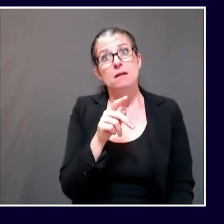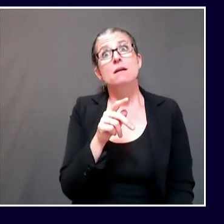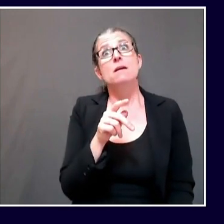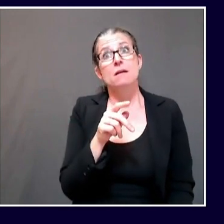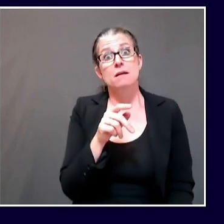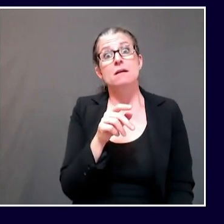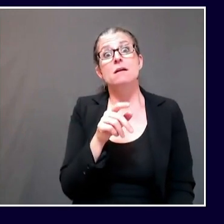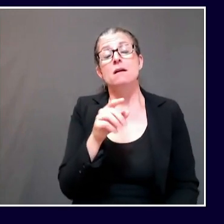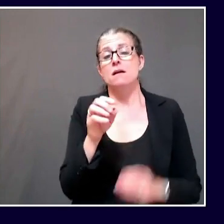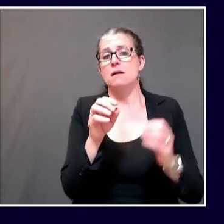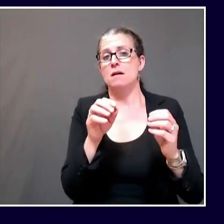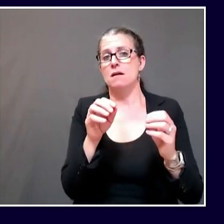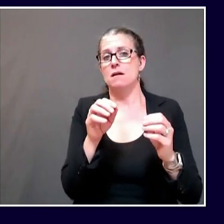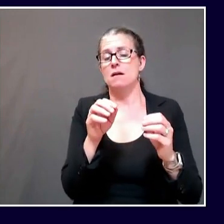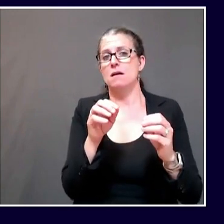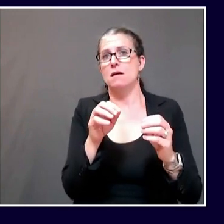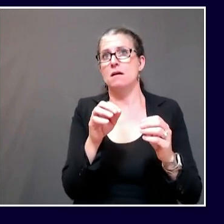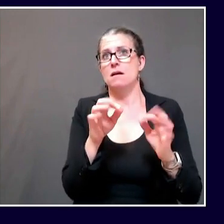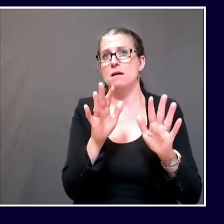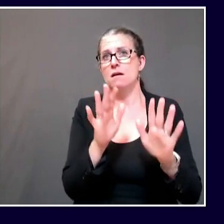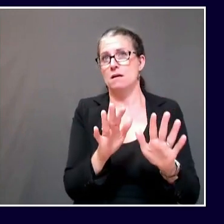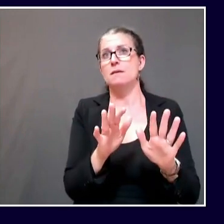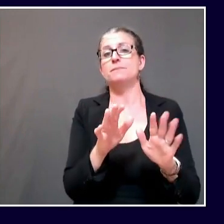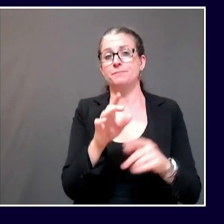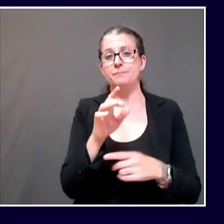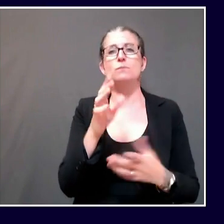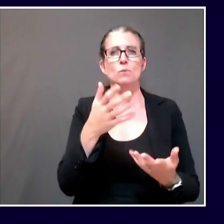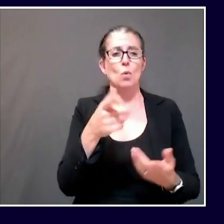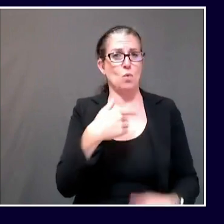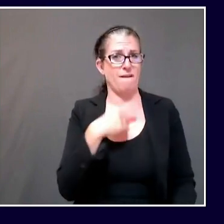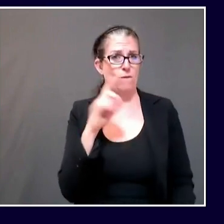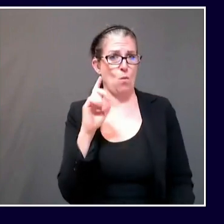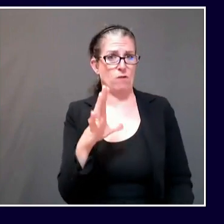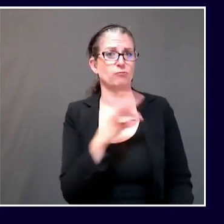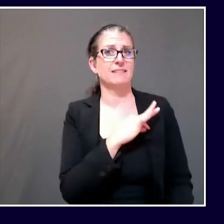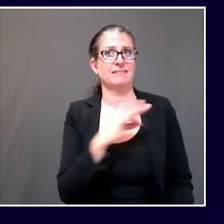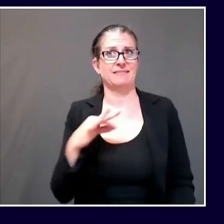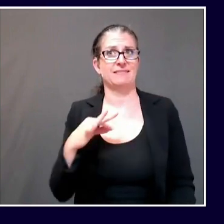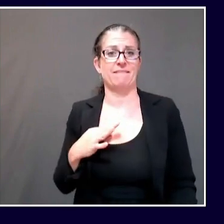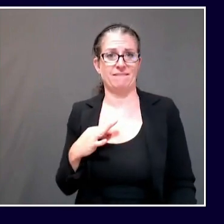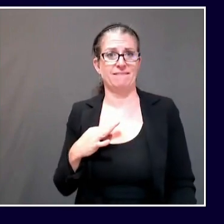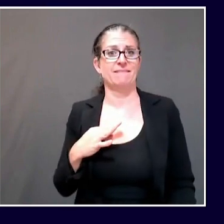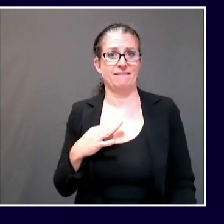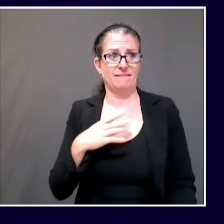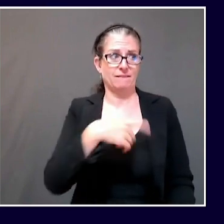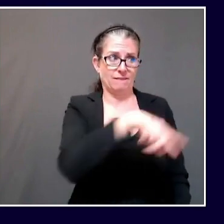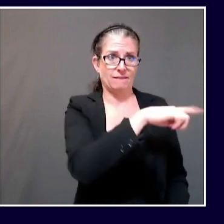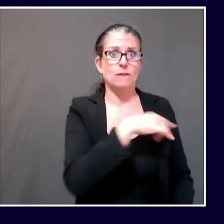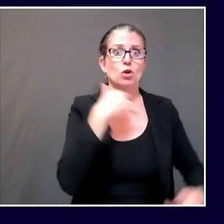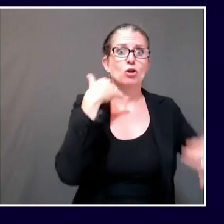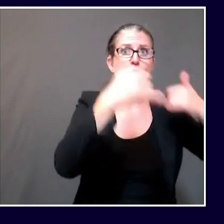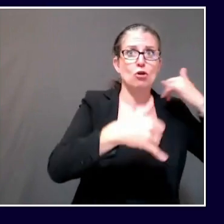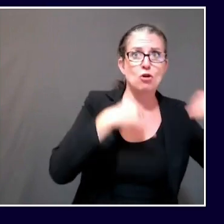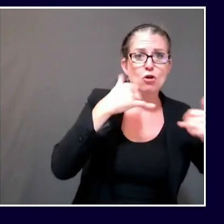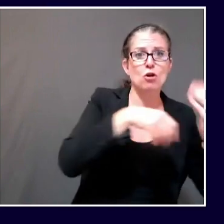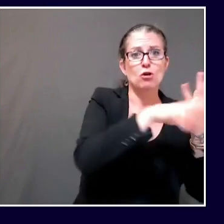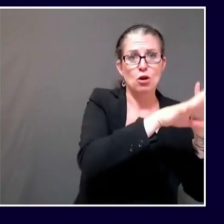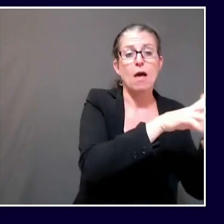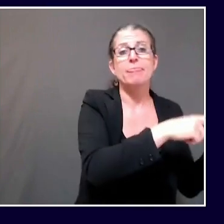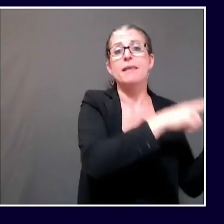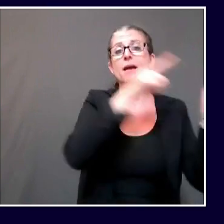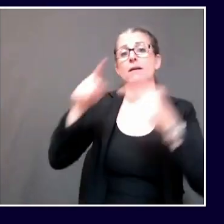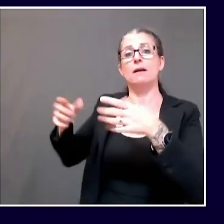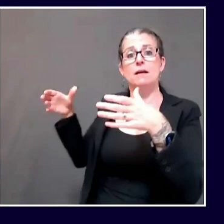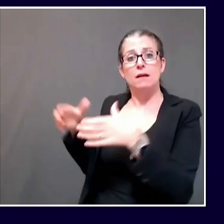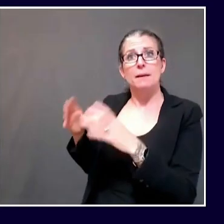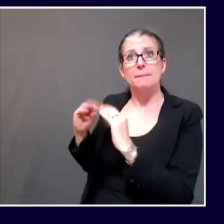the 100 individuals who do this work, do you know specifically how many of them have been on this one